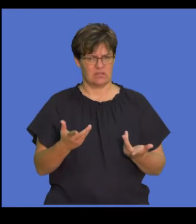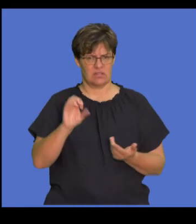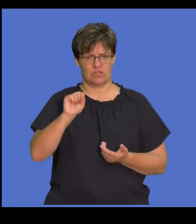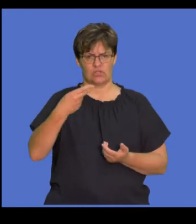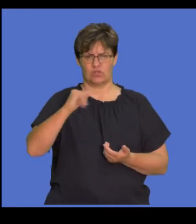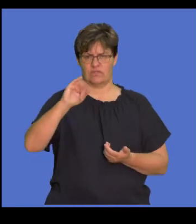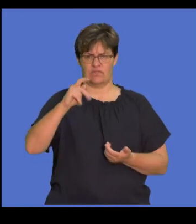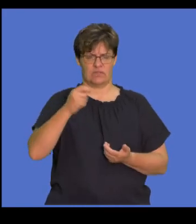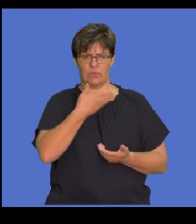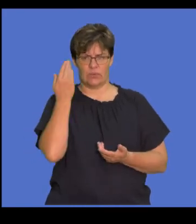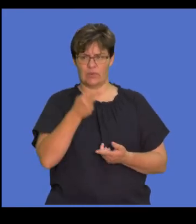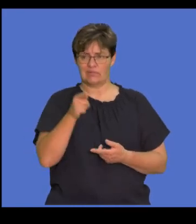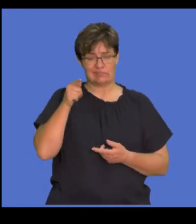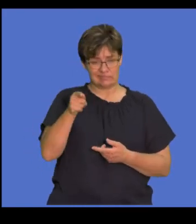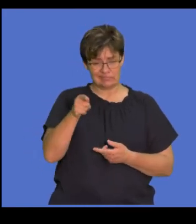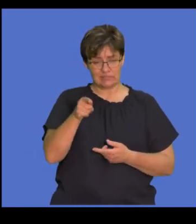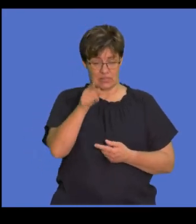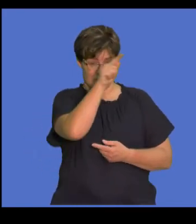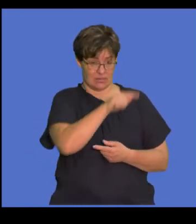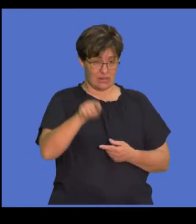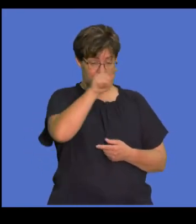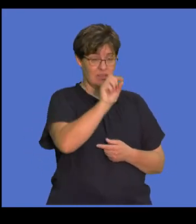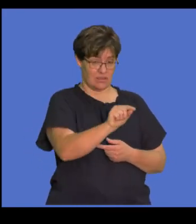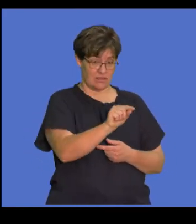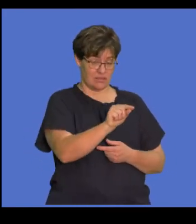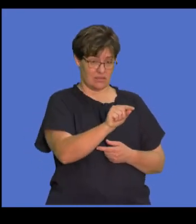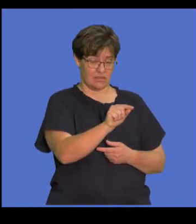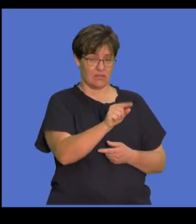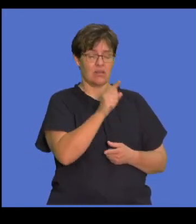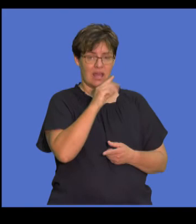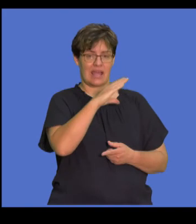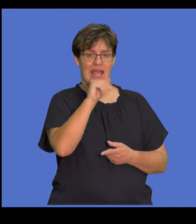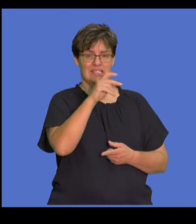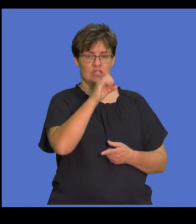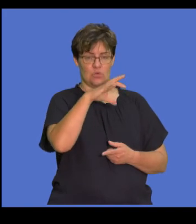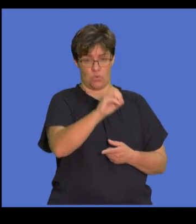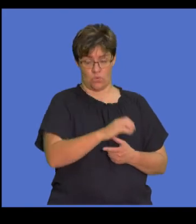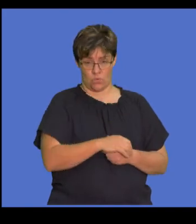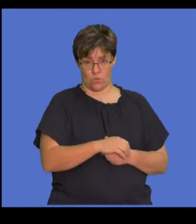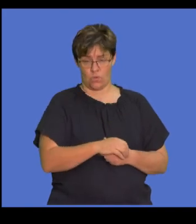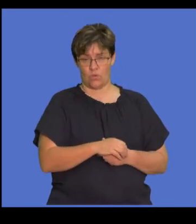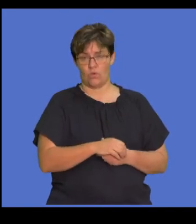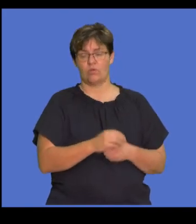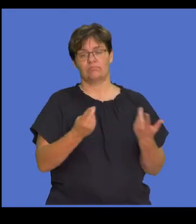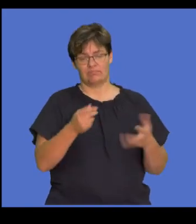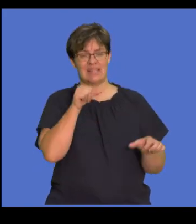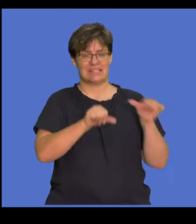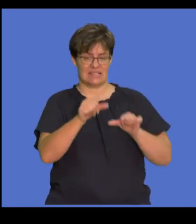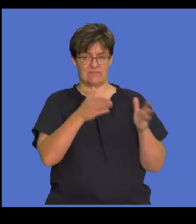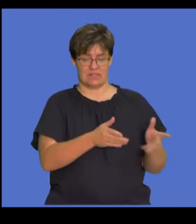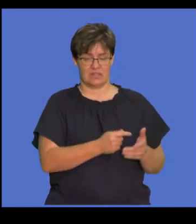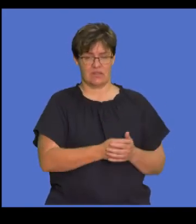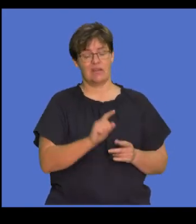shift? See, with this one, that's where shift is, right? And this is a Casio calculator, which is